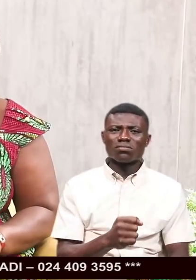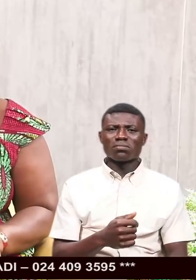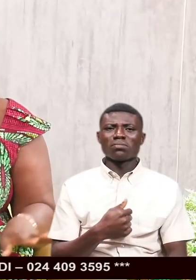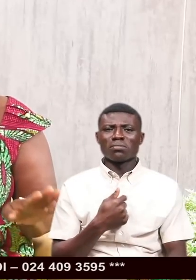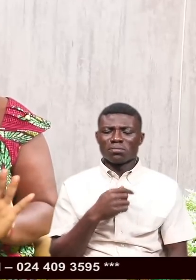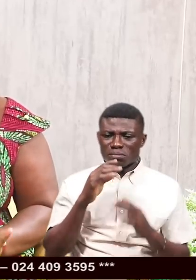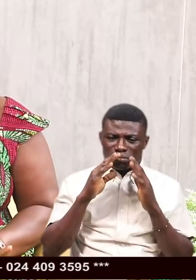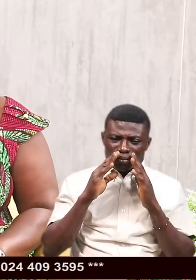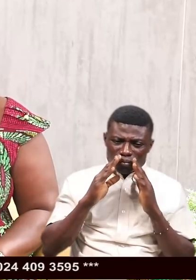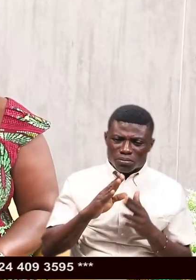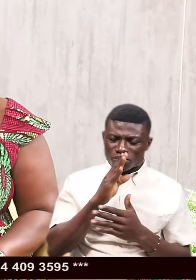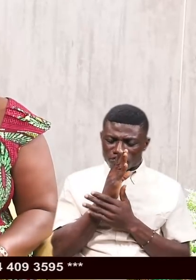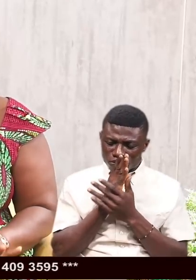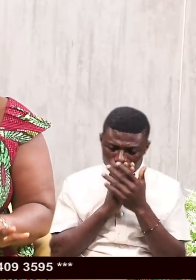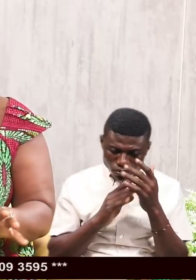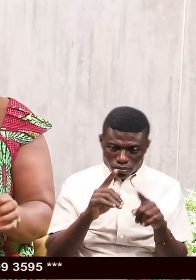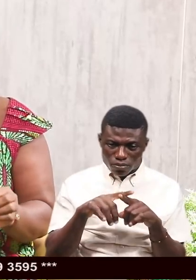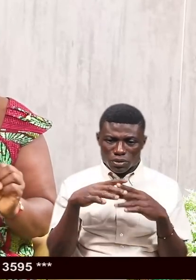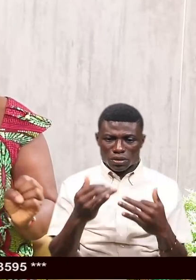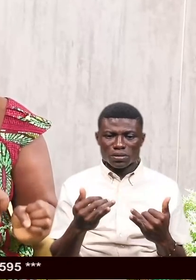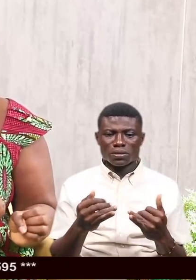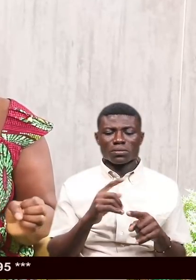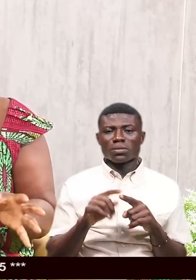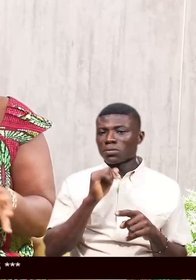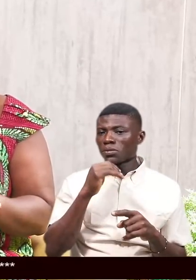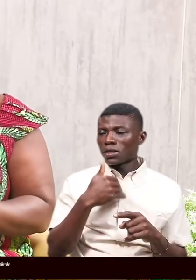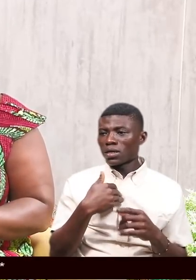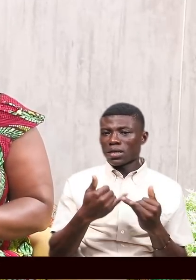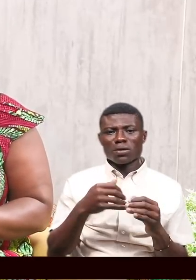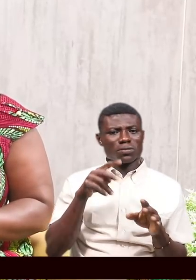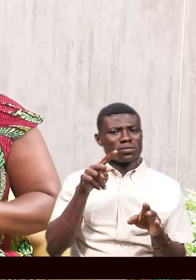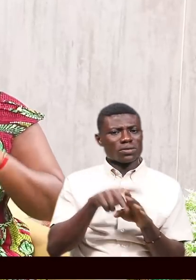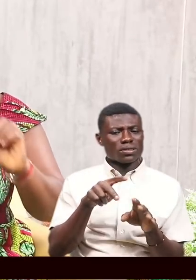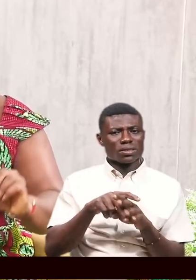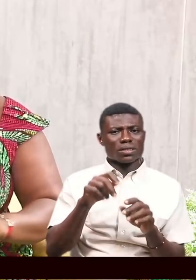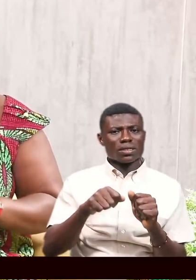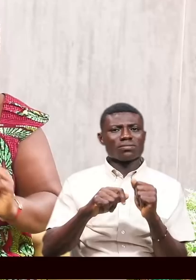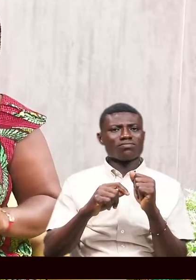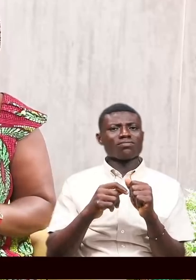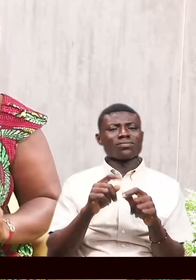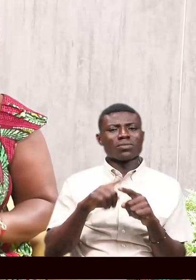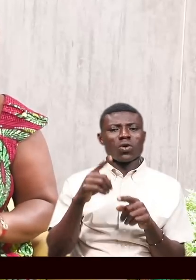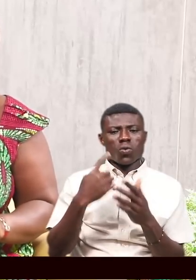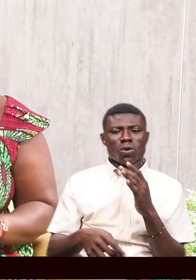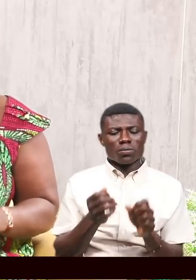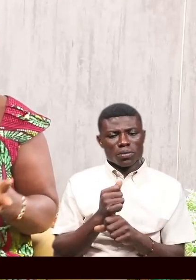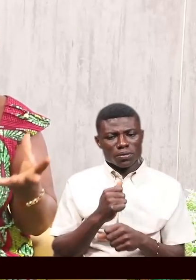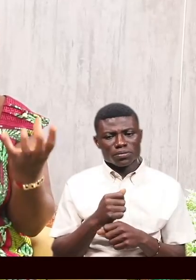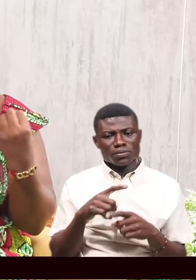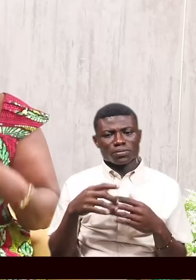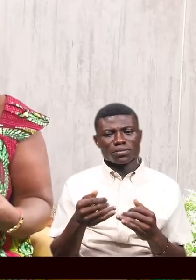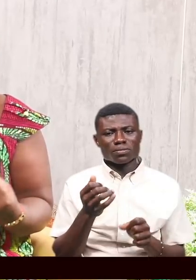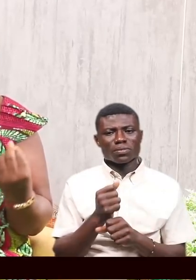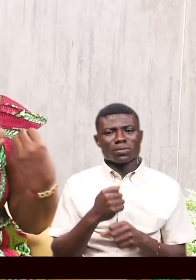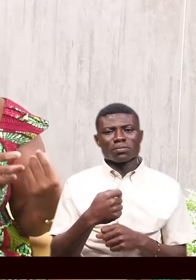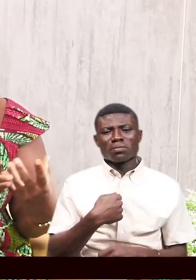mejo me yemre but mi nyu obi a obesisi me nanso ni ode mi fe mu no ama